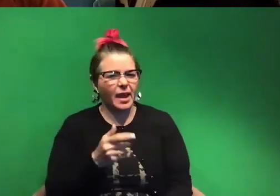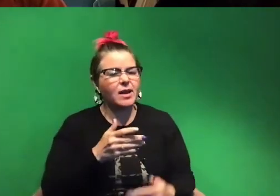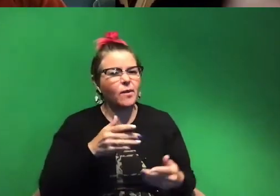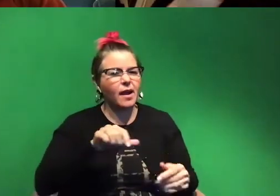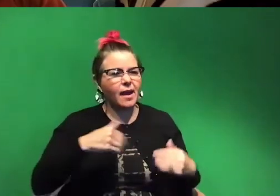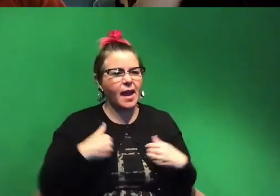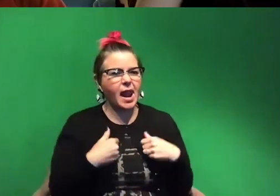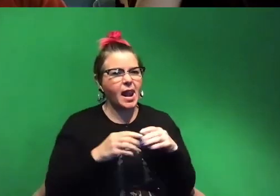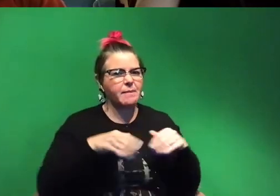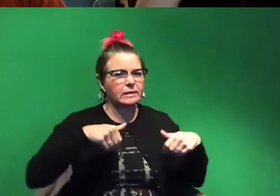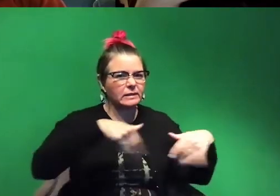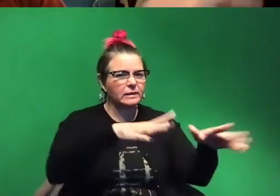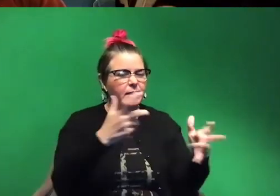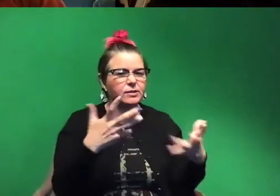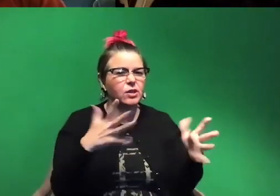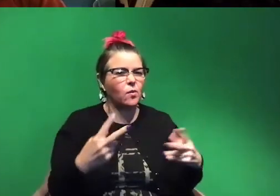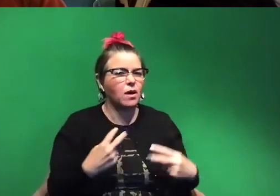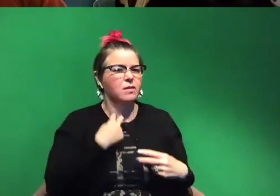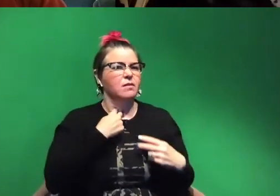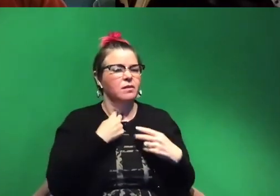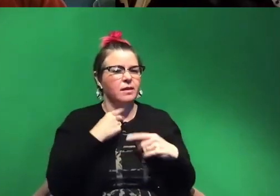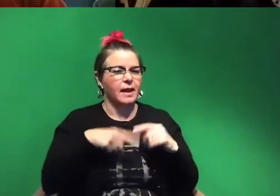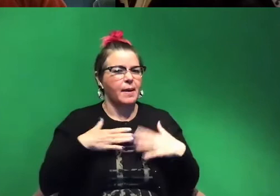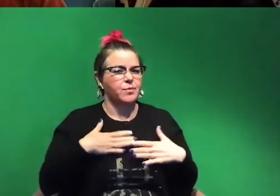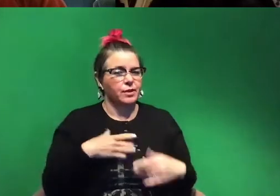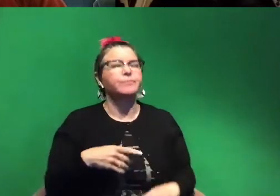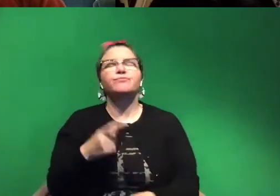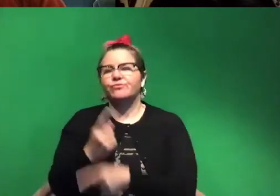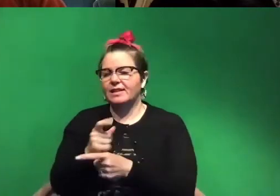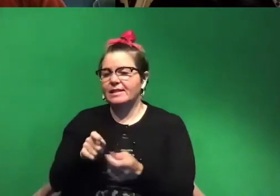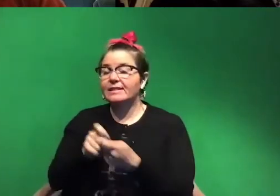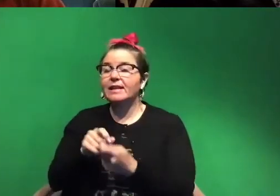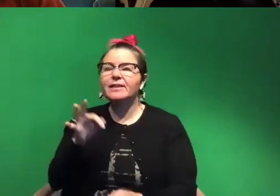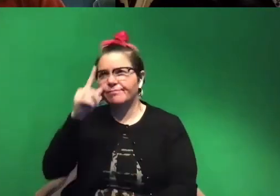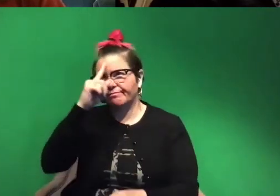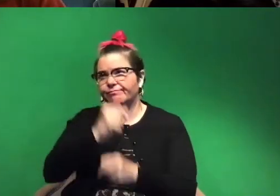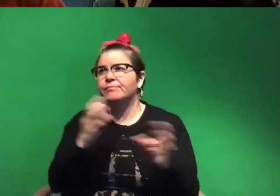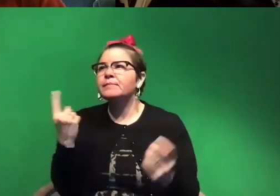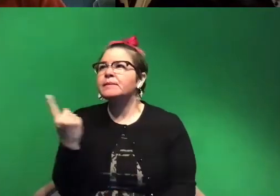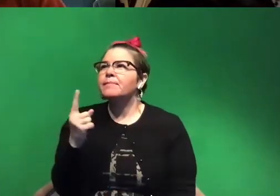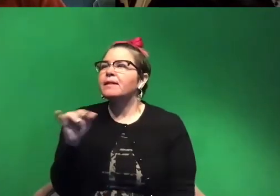off, because they don't want to like get clogged up? Exactly, yeah. So if you think of something like a